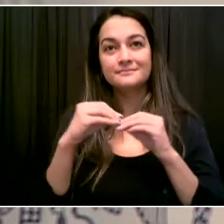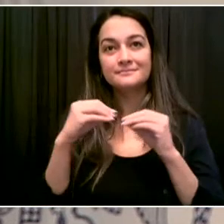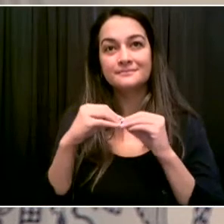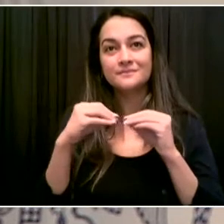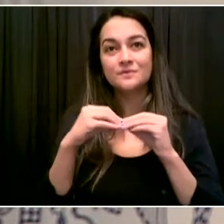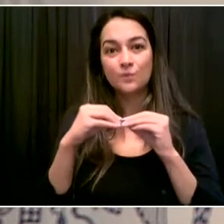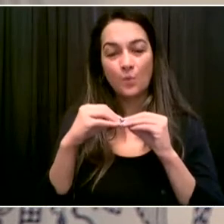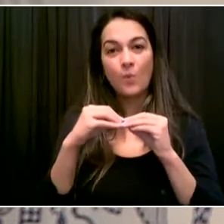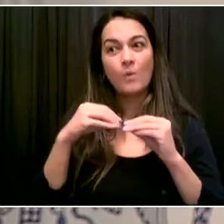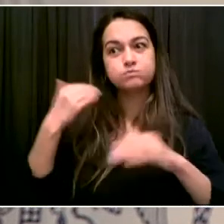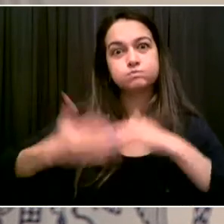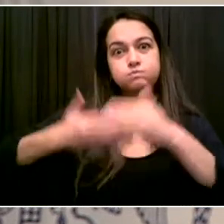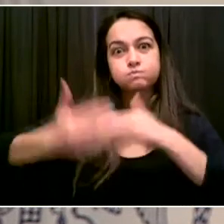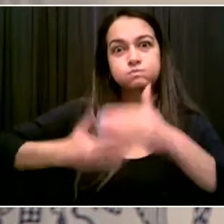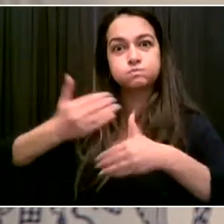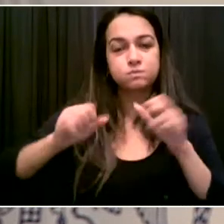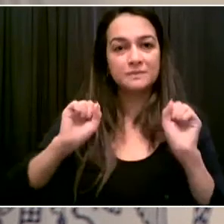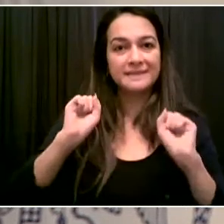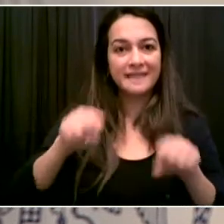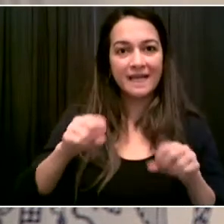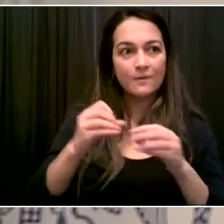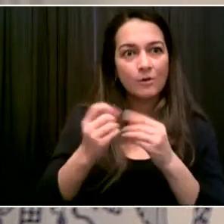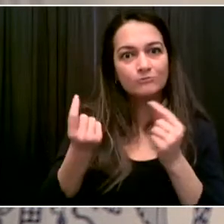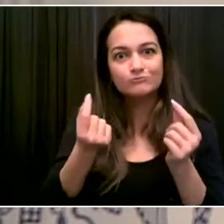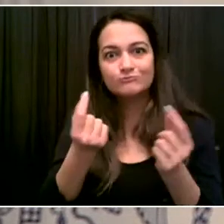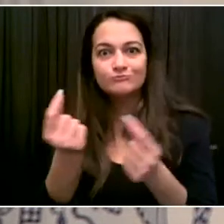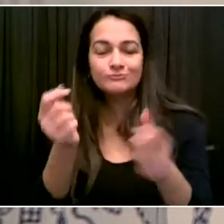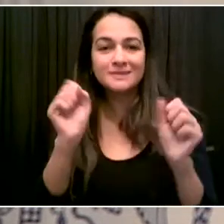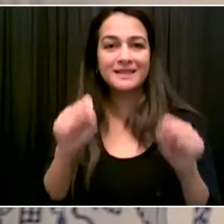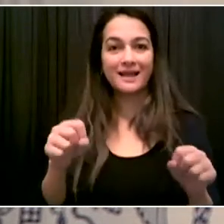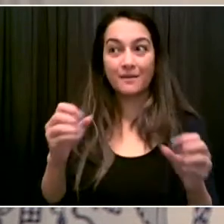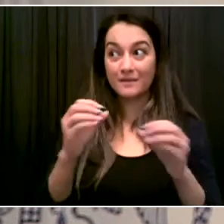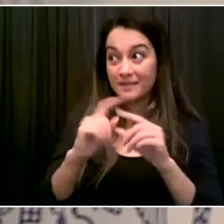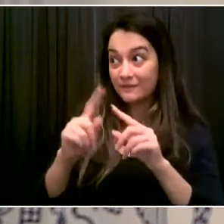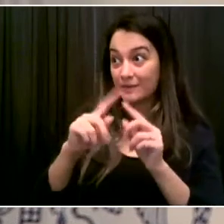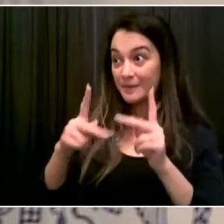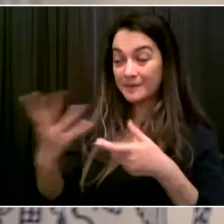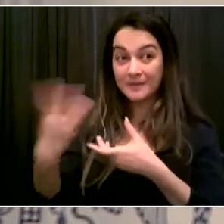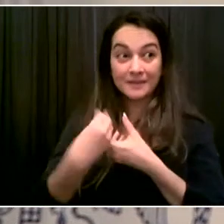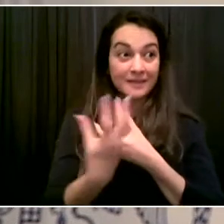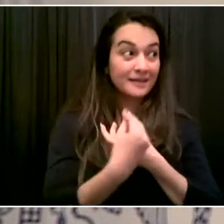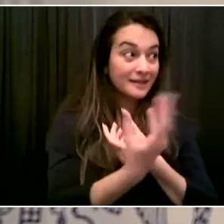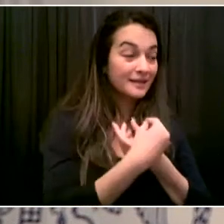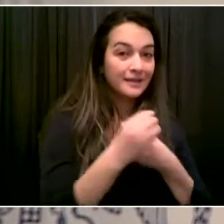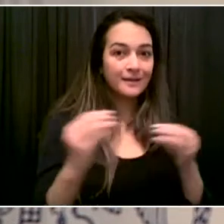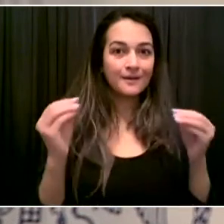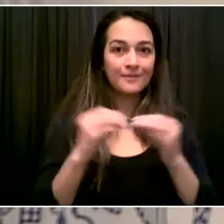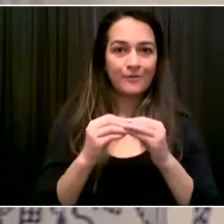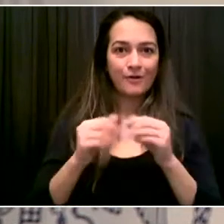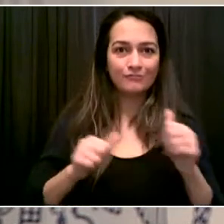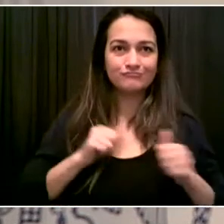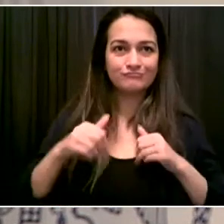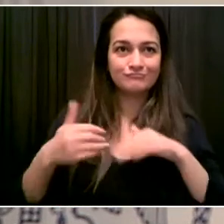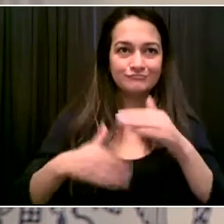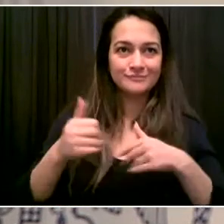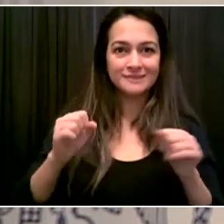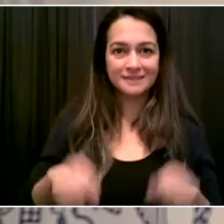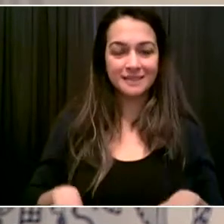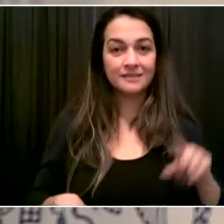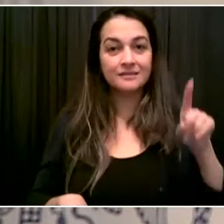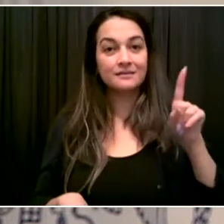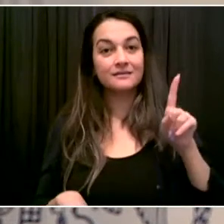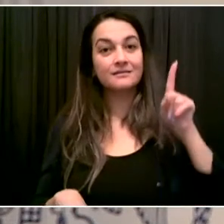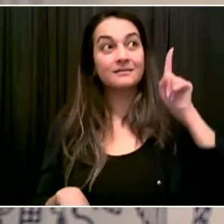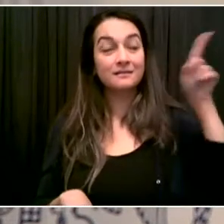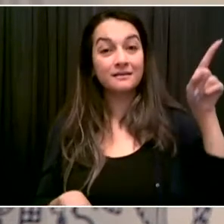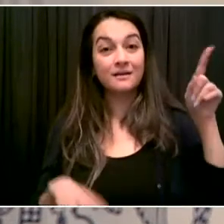movement helped create a dynamic where the president could act in a more progressive fashion. I also think that was a lot of what he felt